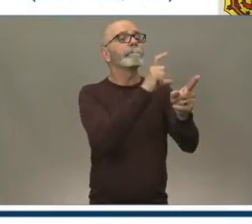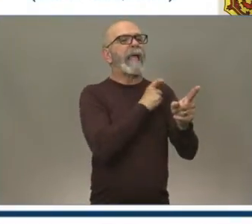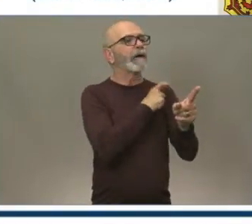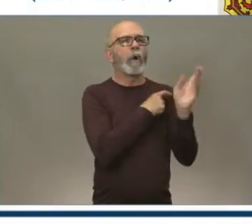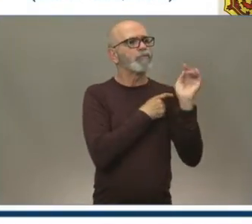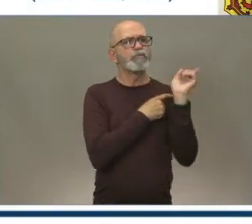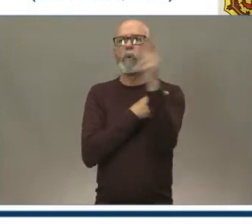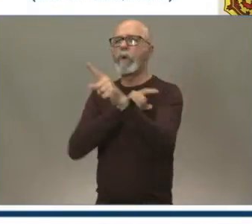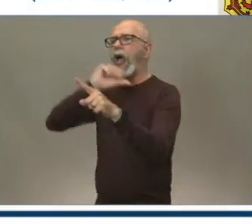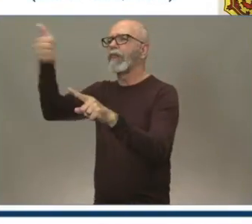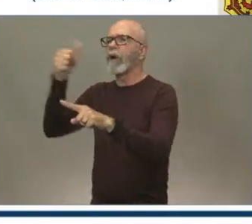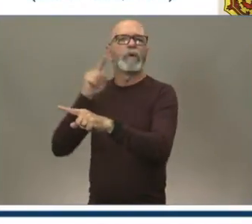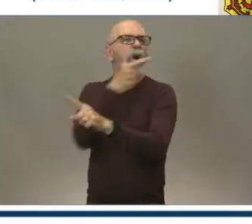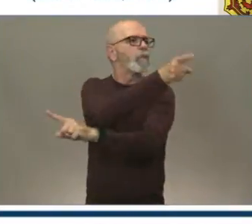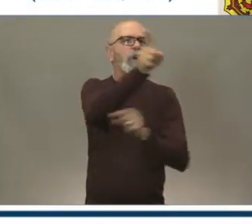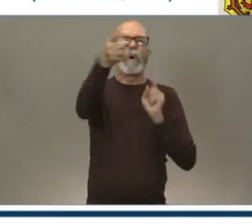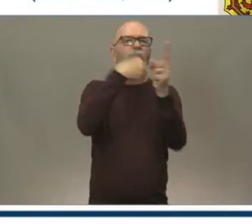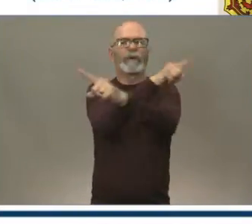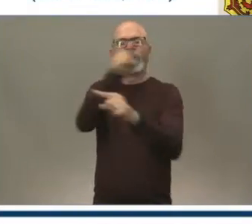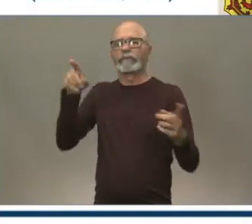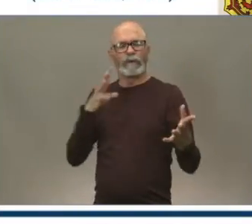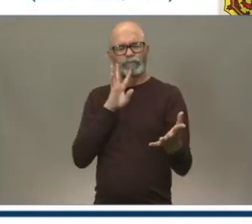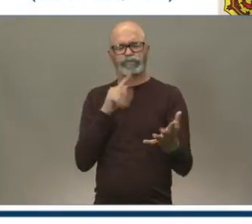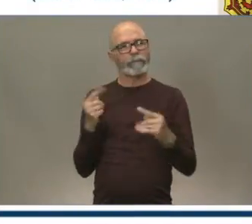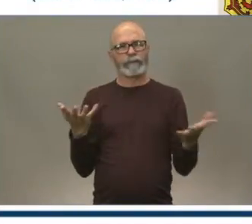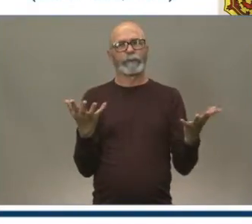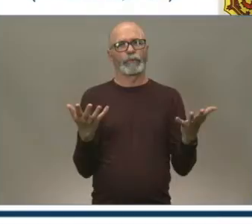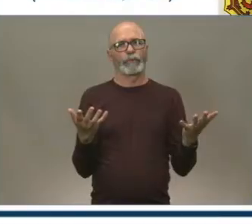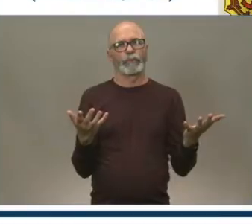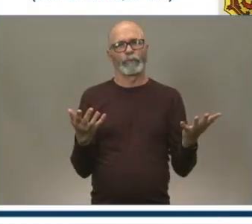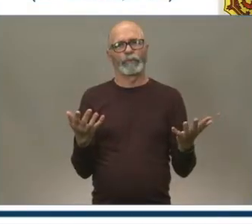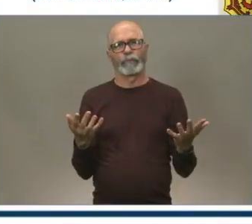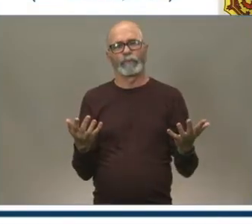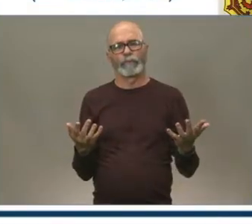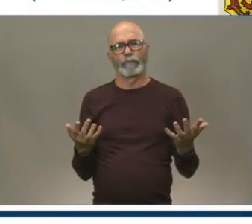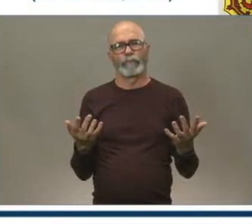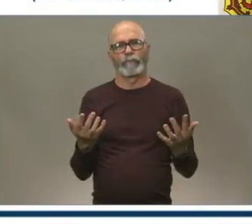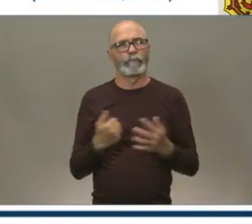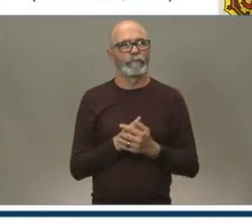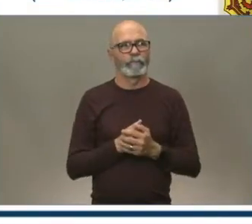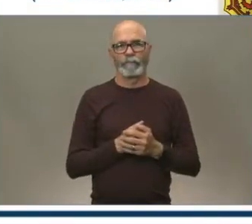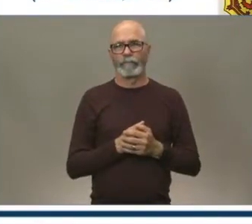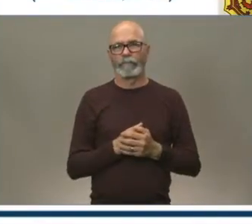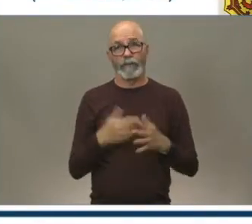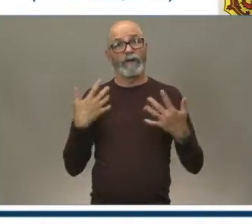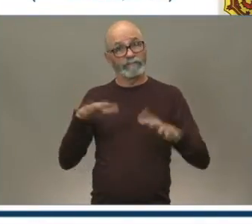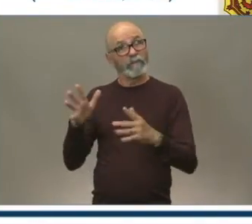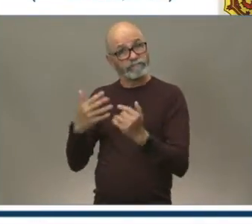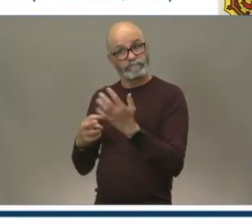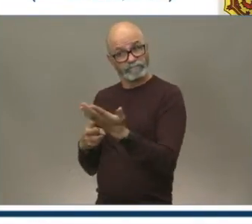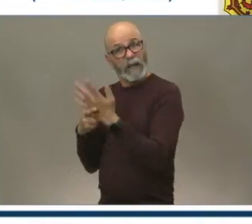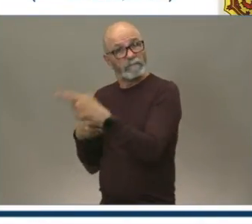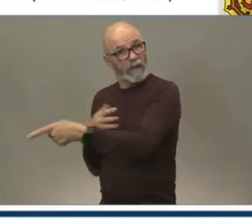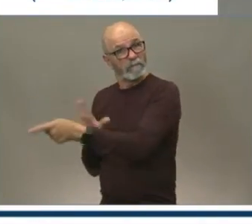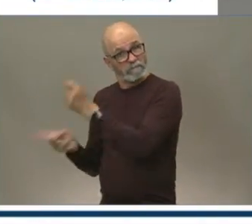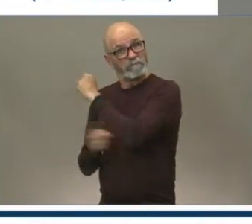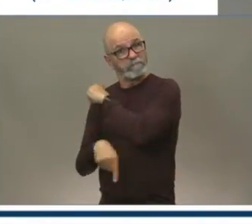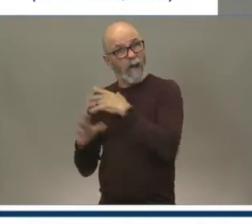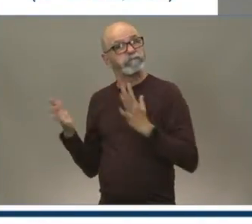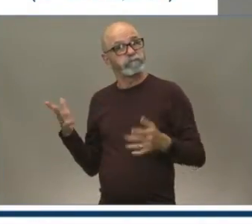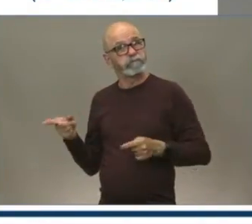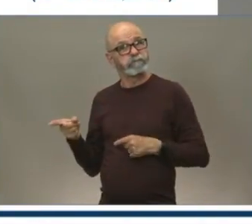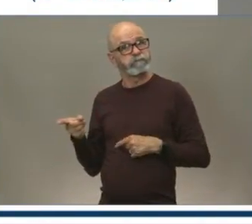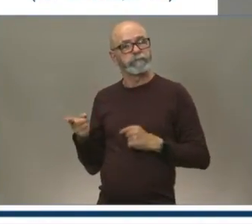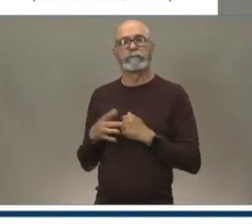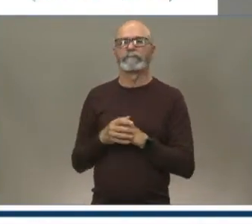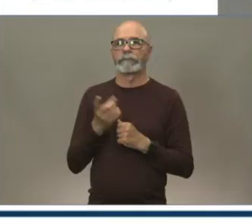I think a lot of people want to know whether anyone's, faced any consequences here. Yeah, we know there was an event where people from